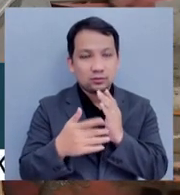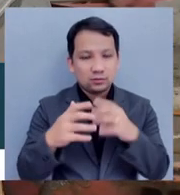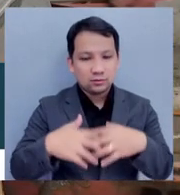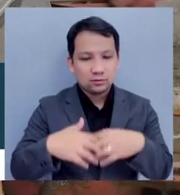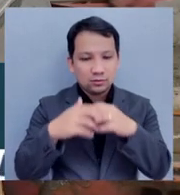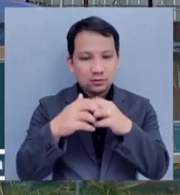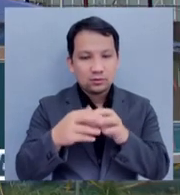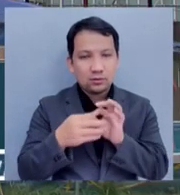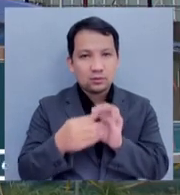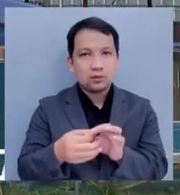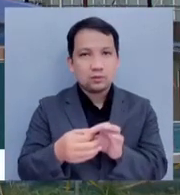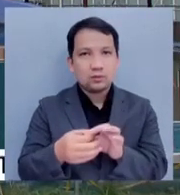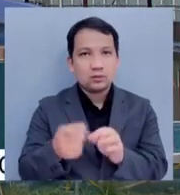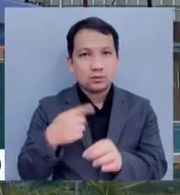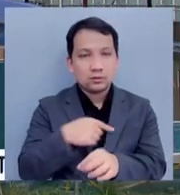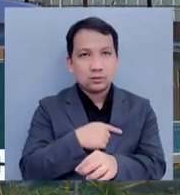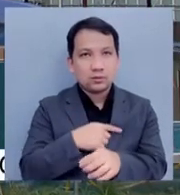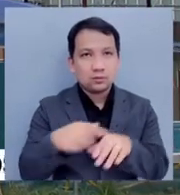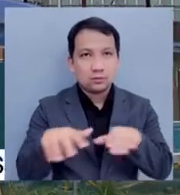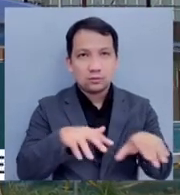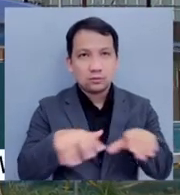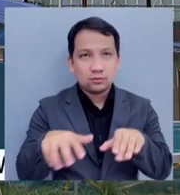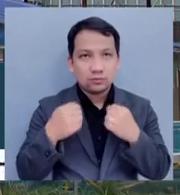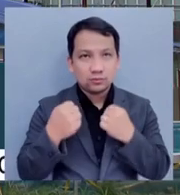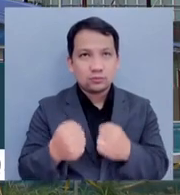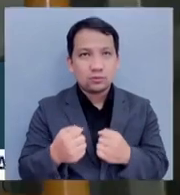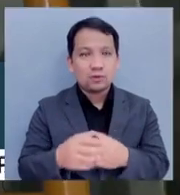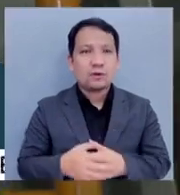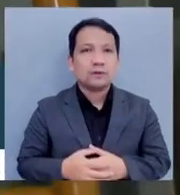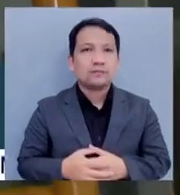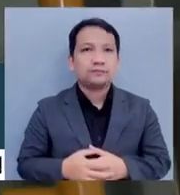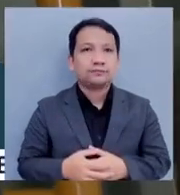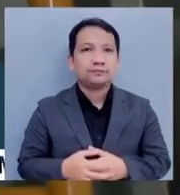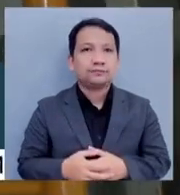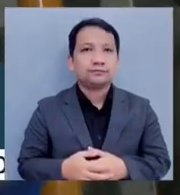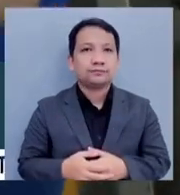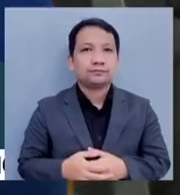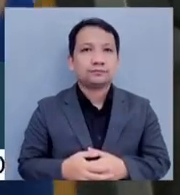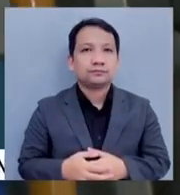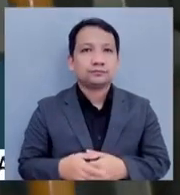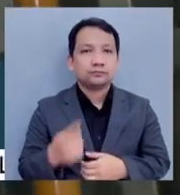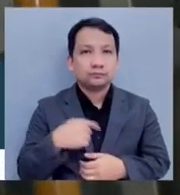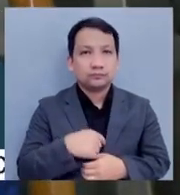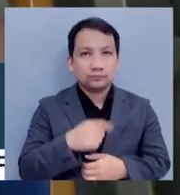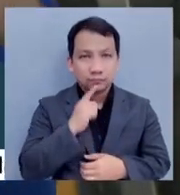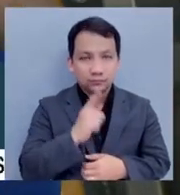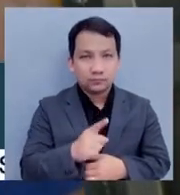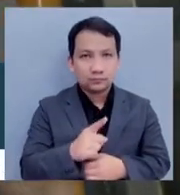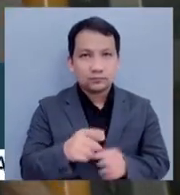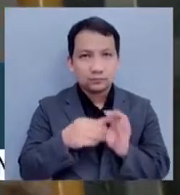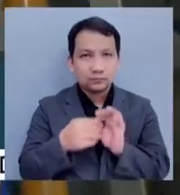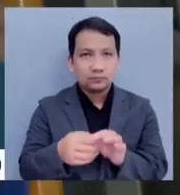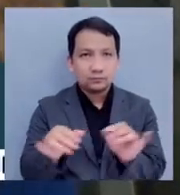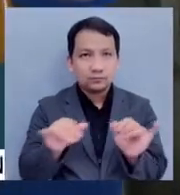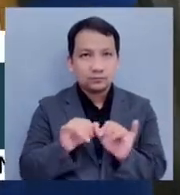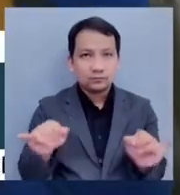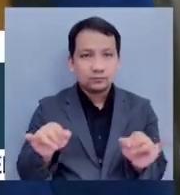flood and earthquake-proof. Our Japan design team designed the subway similar to